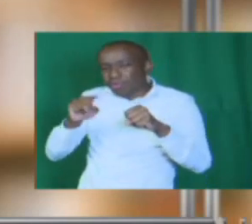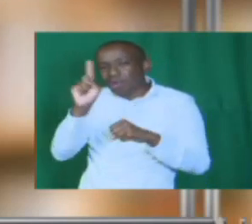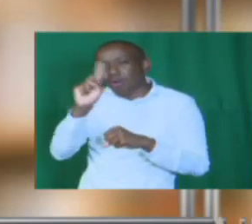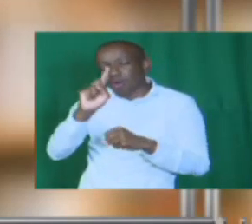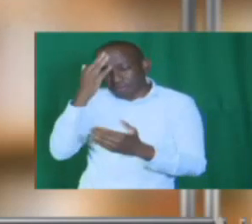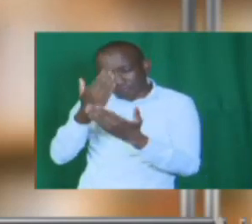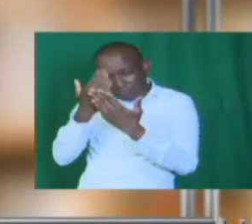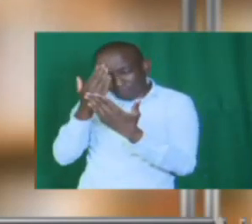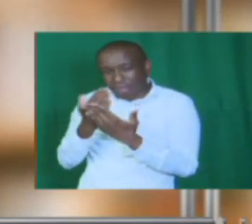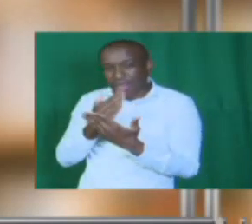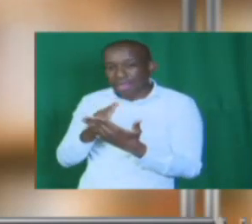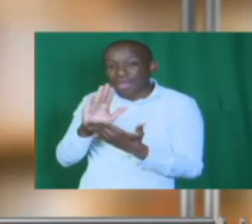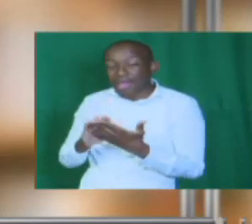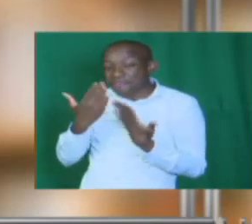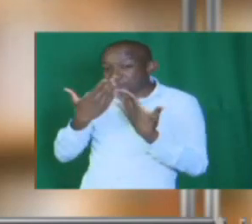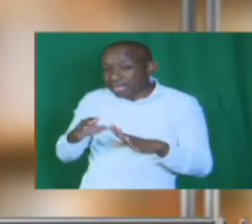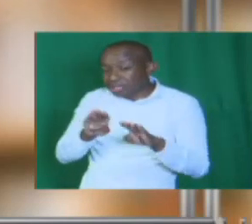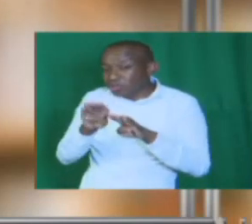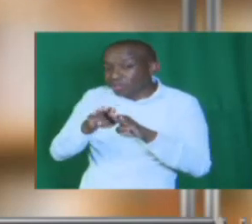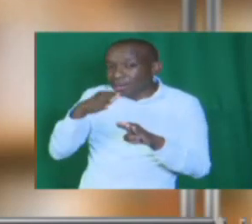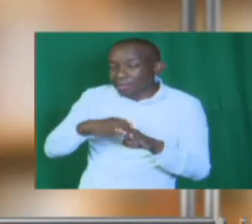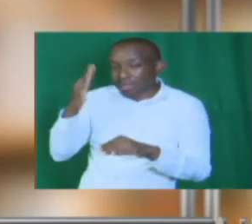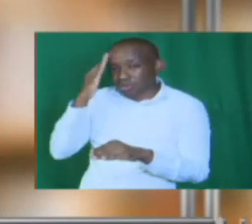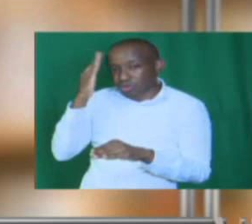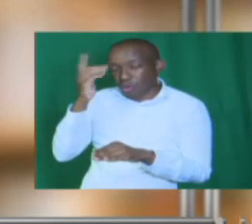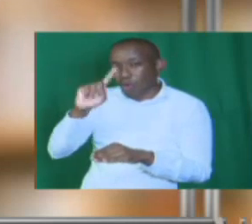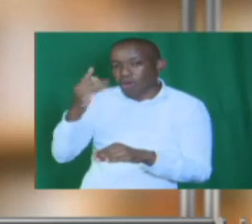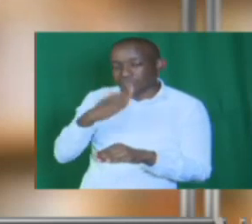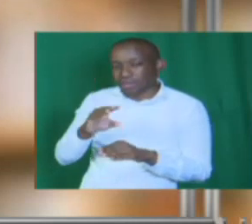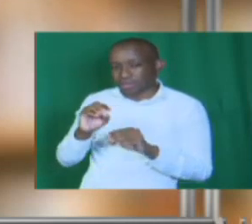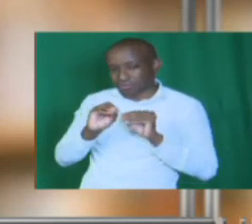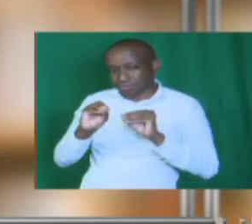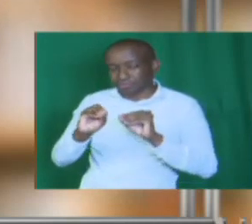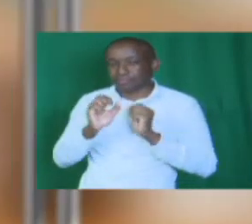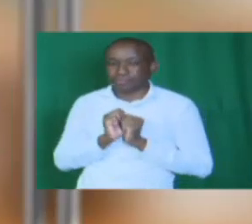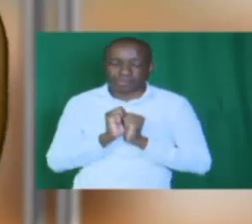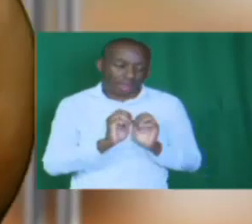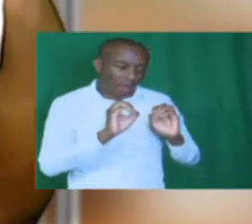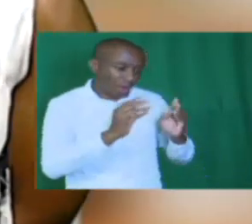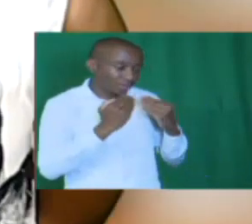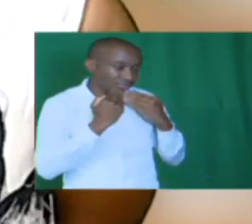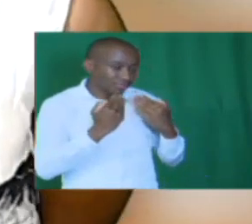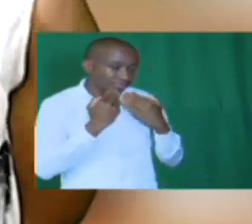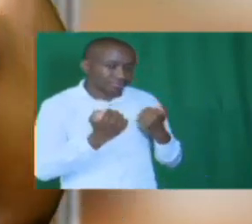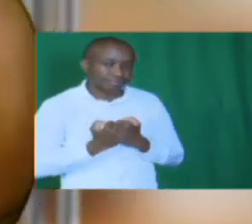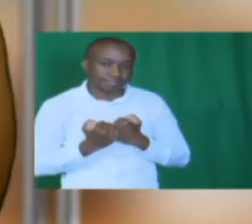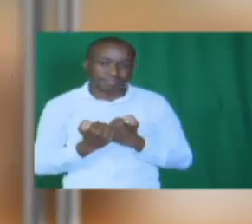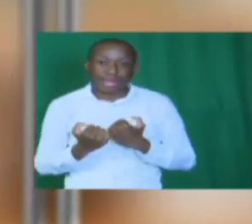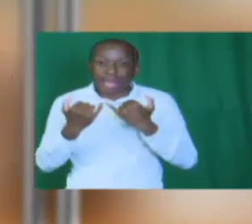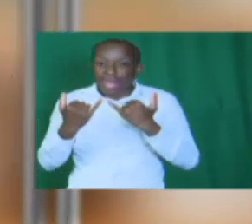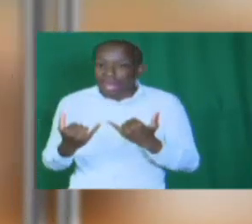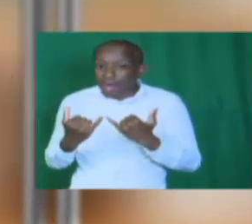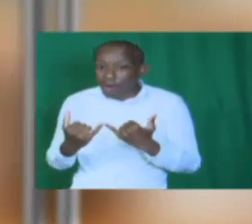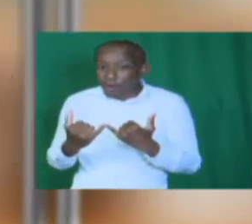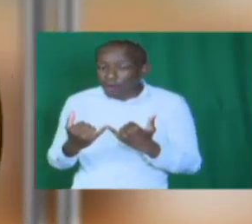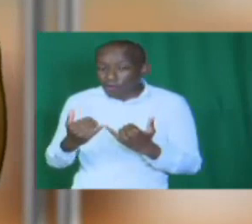is and what you expect your learner to have learned by the end of this lesson? Okay, thank you, Nogwazi. Today's